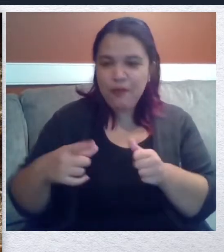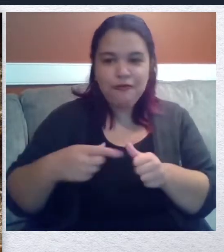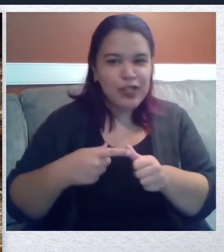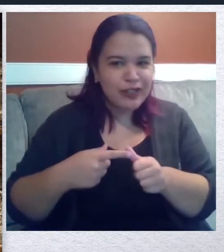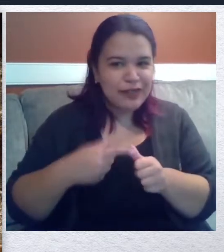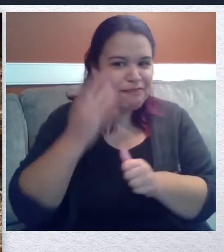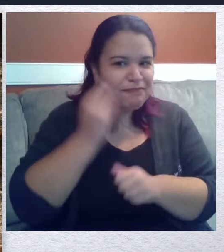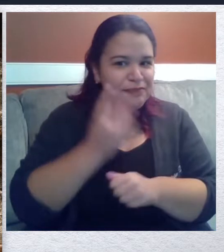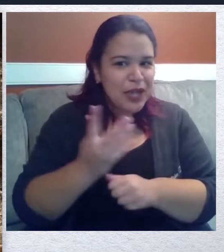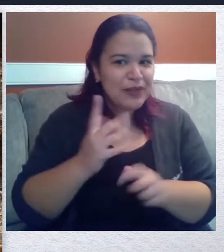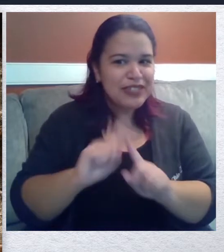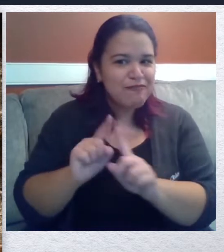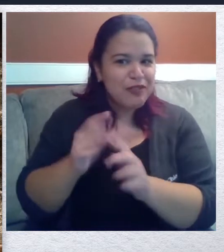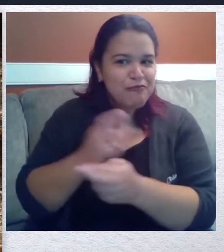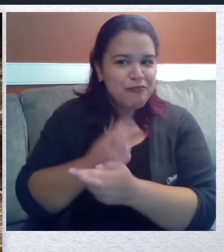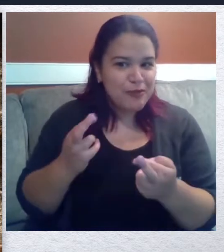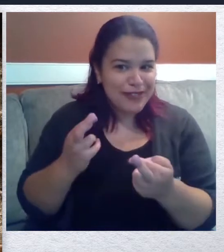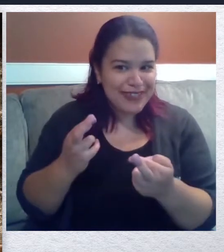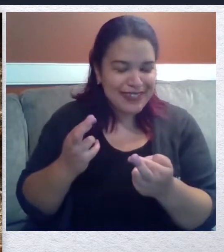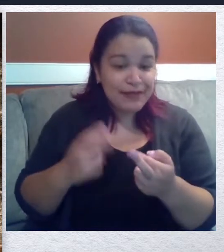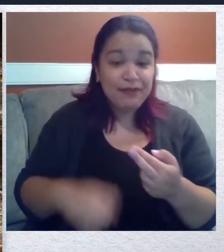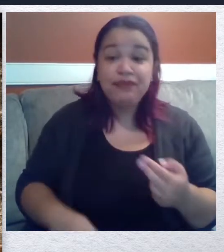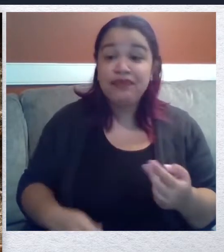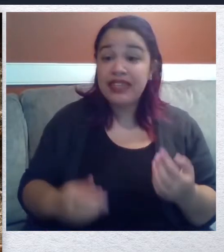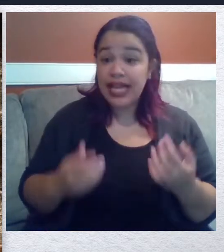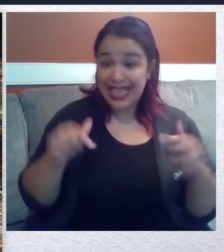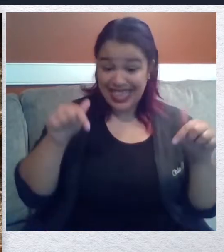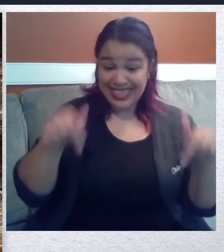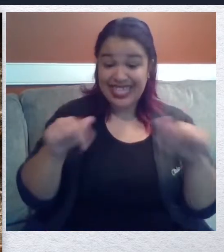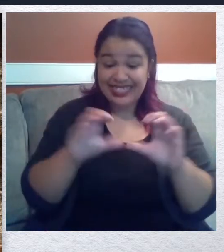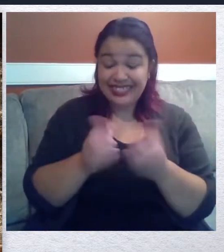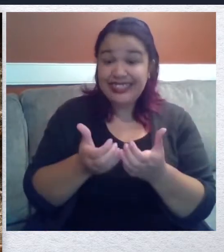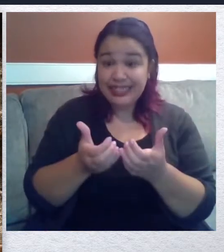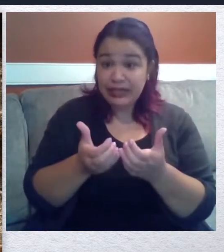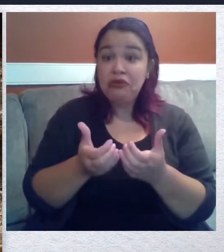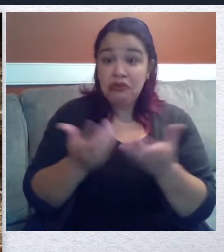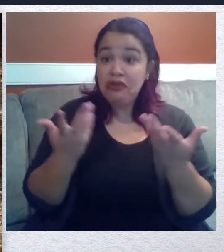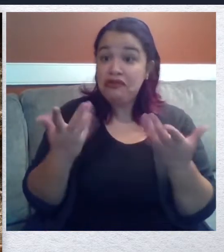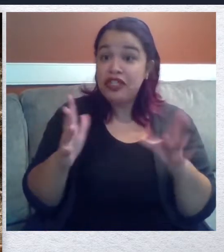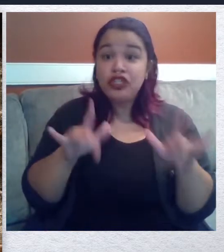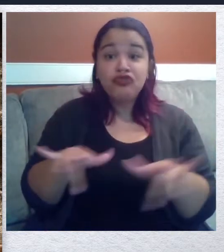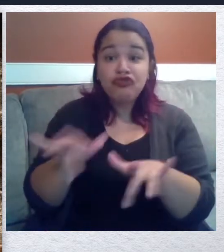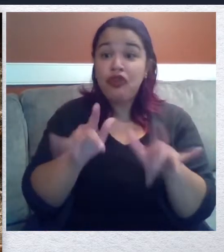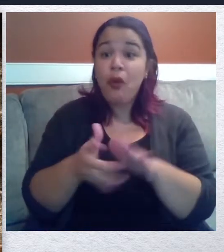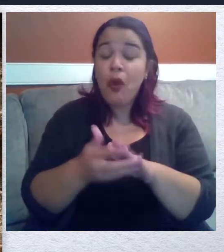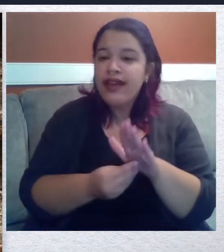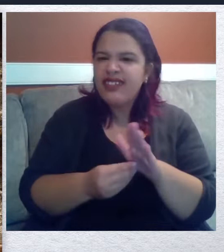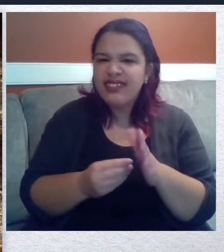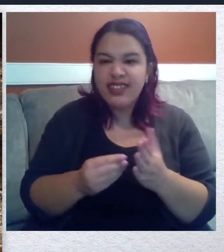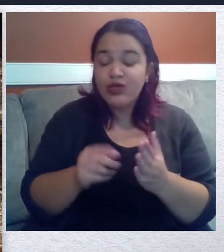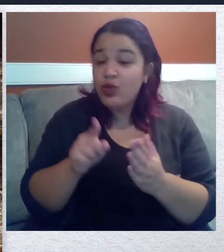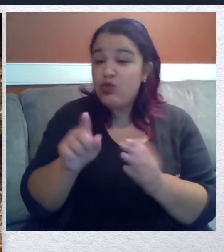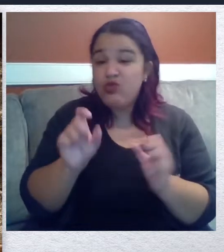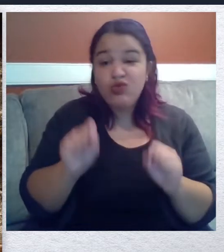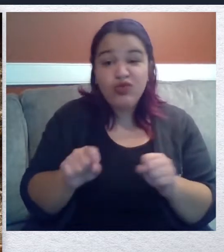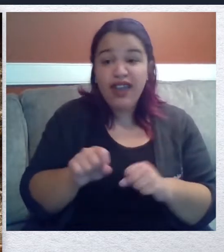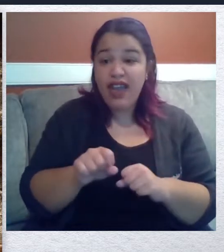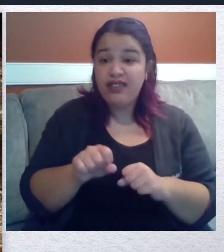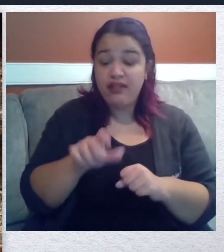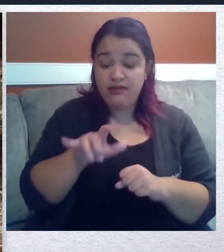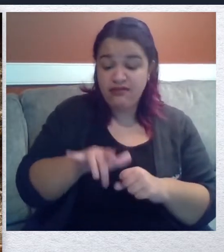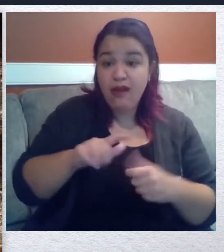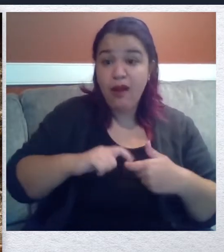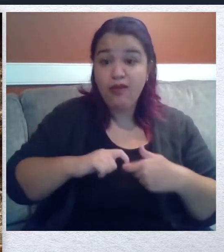First, the presentation you are watching is recorded, so you can pause, back up, or